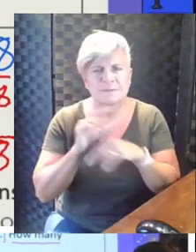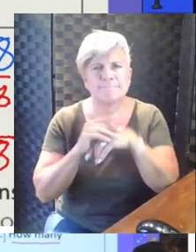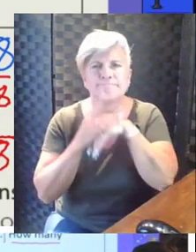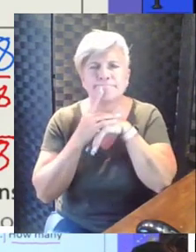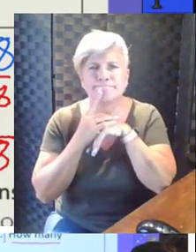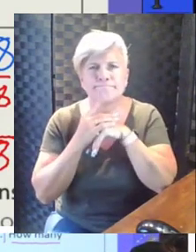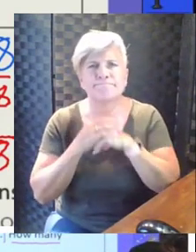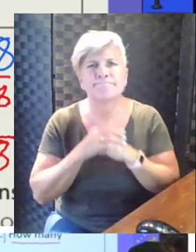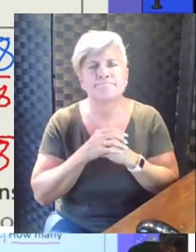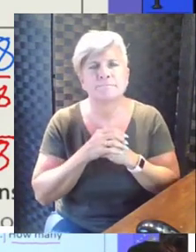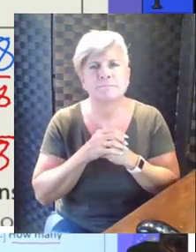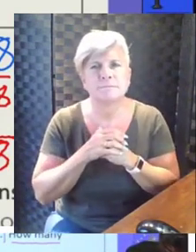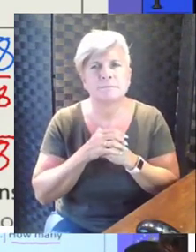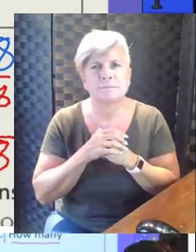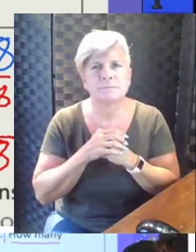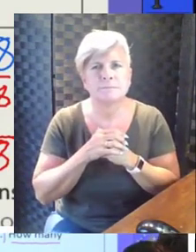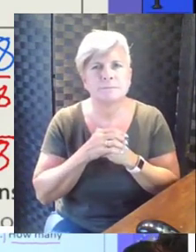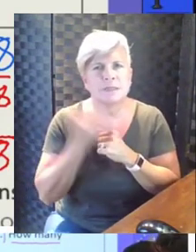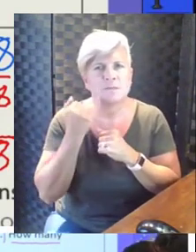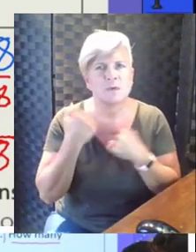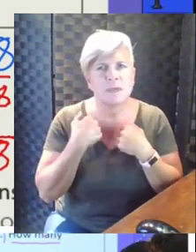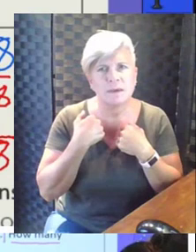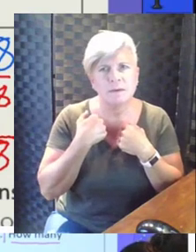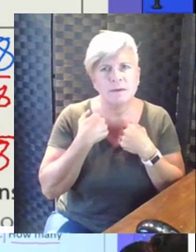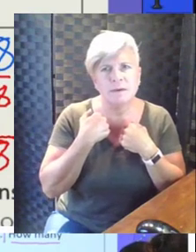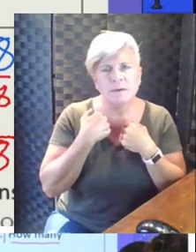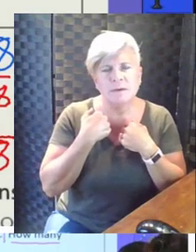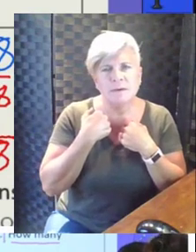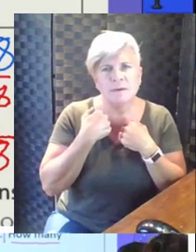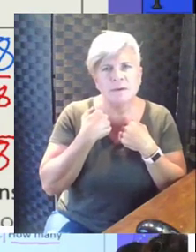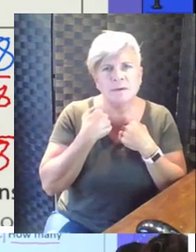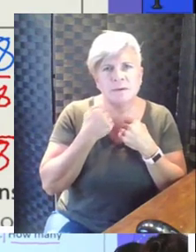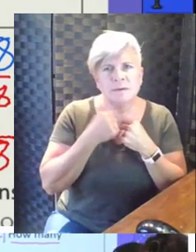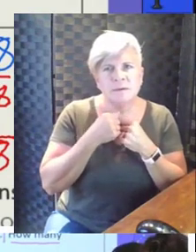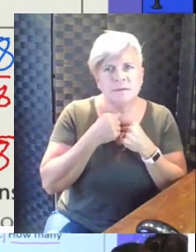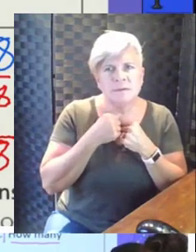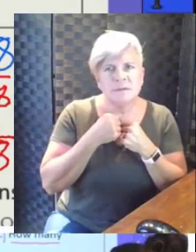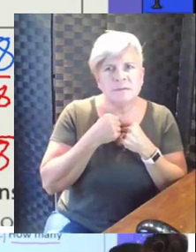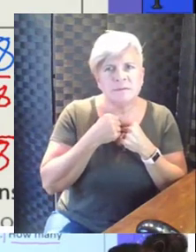answer? If we have